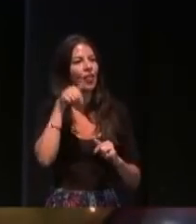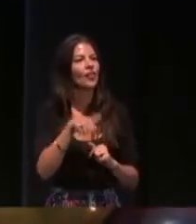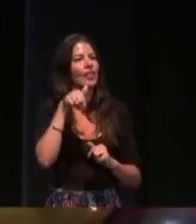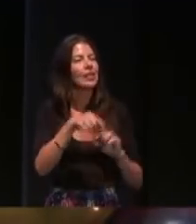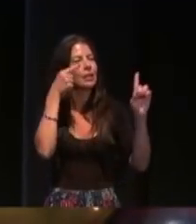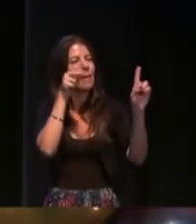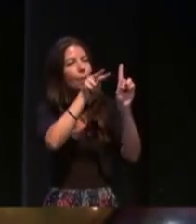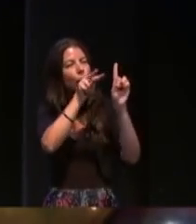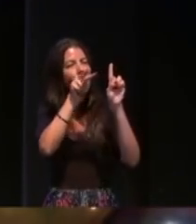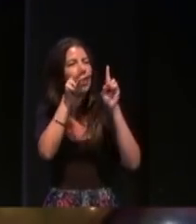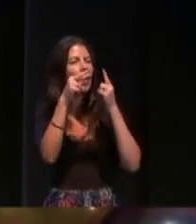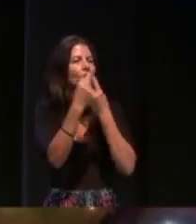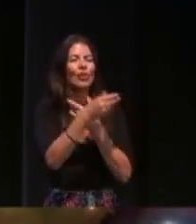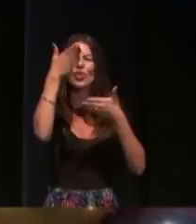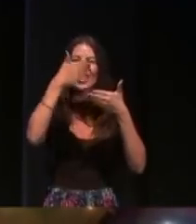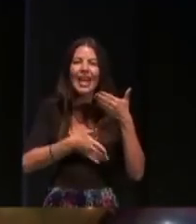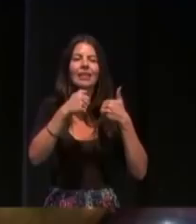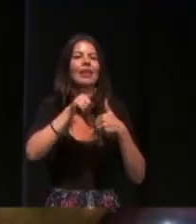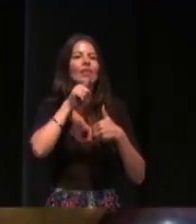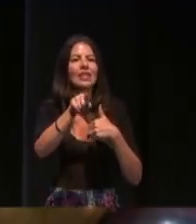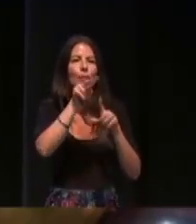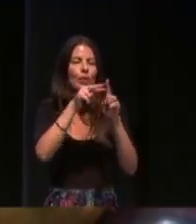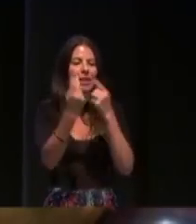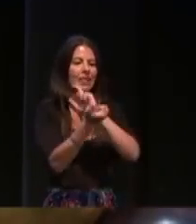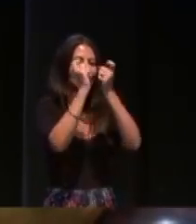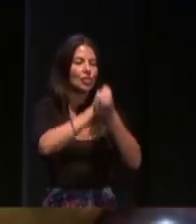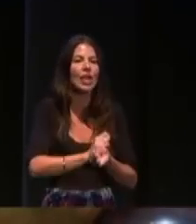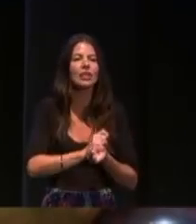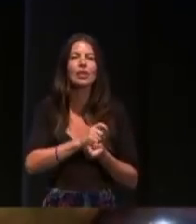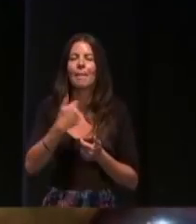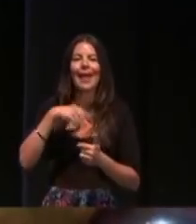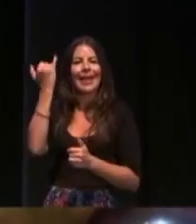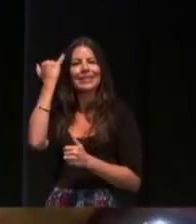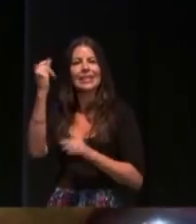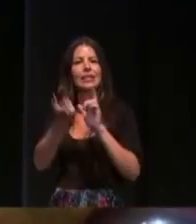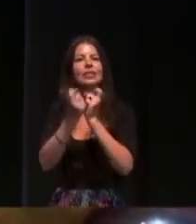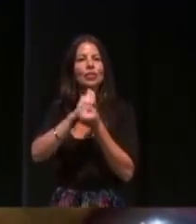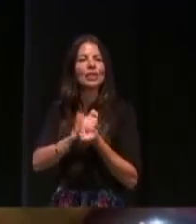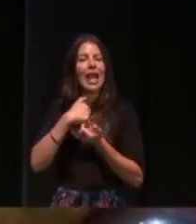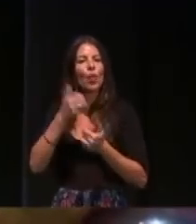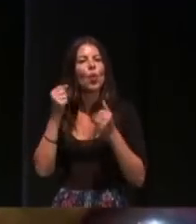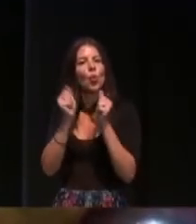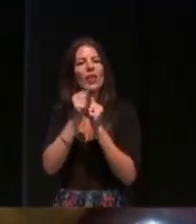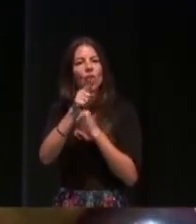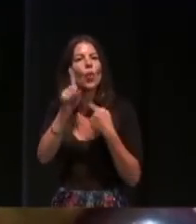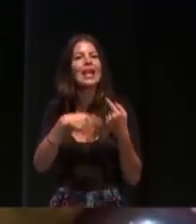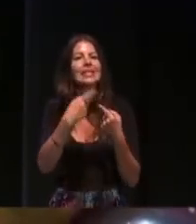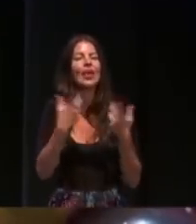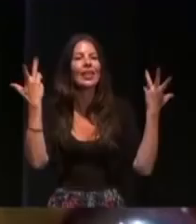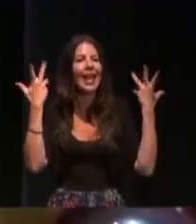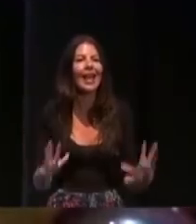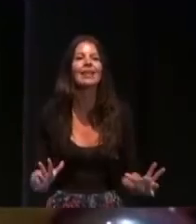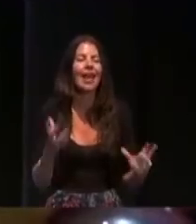point of view, to the end of a present perspective, a perception. I'm going to be with you unto the end